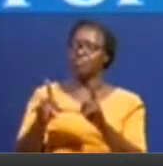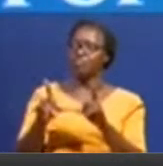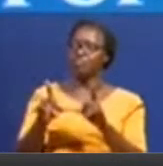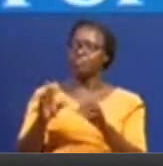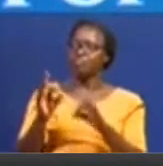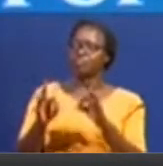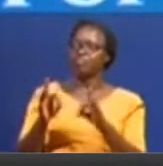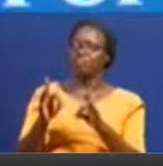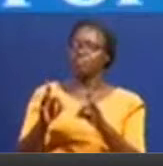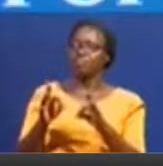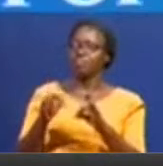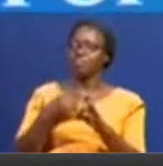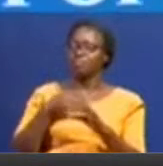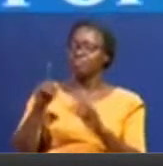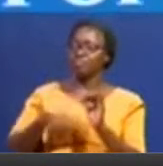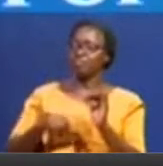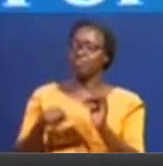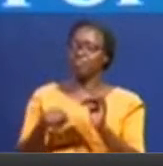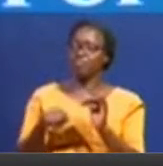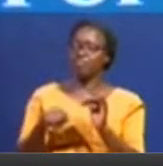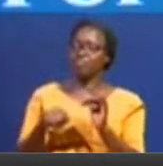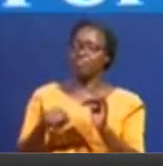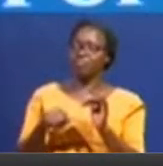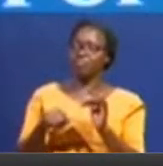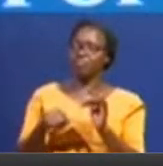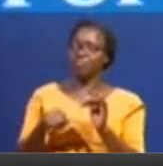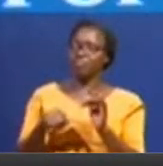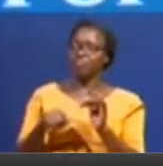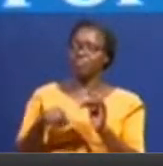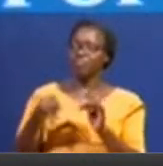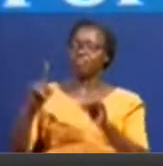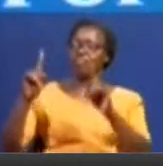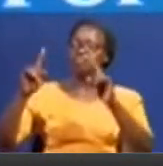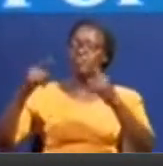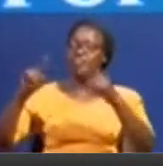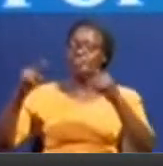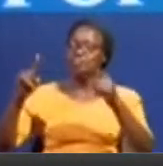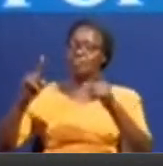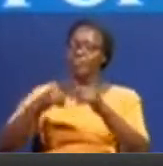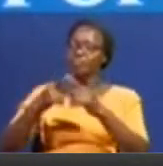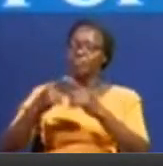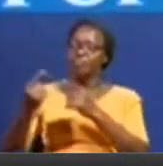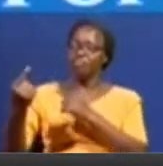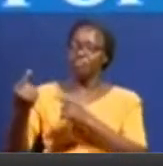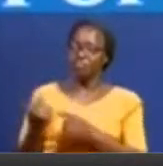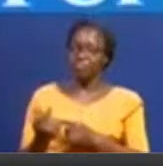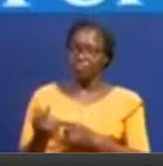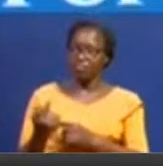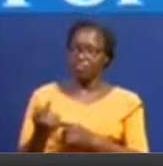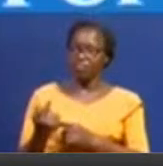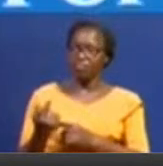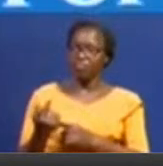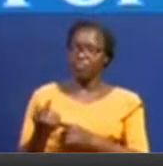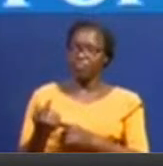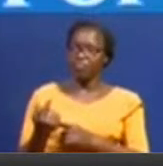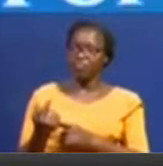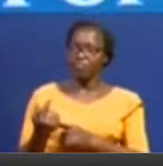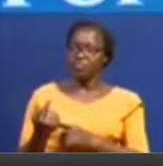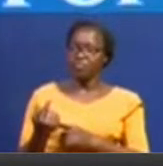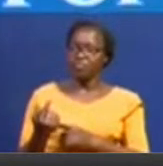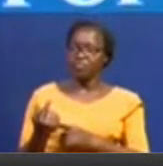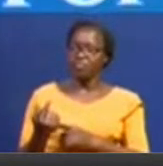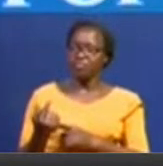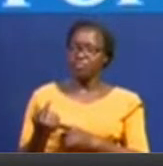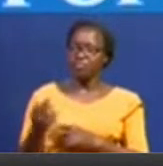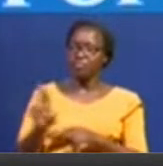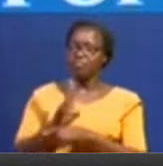the event that I'm not able to we are not able to succeed, then you can come back you can come back and